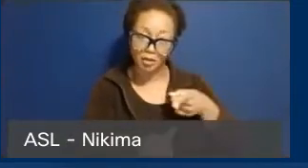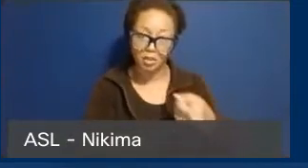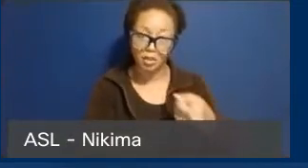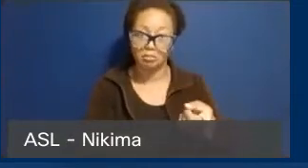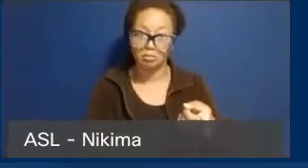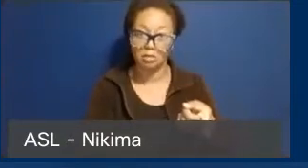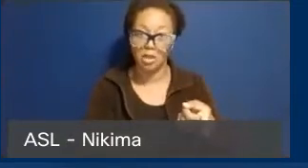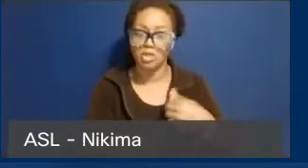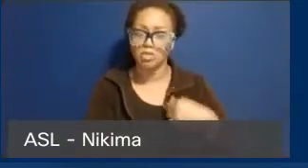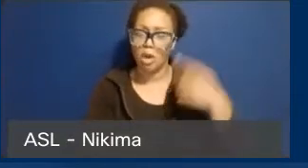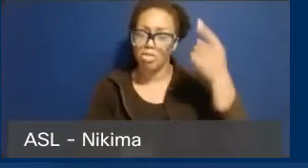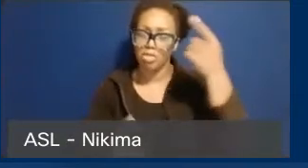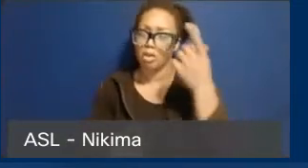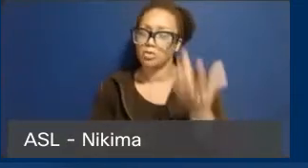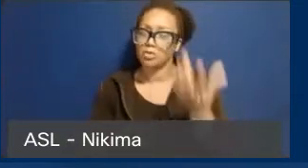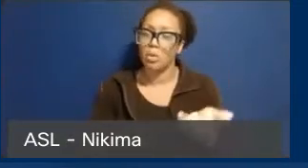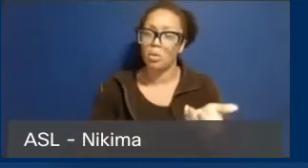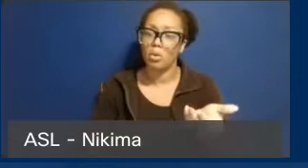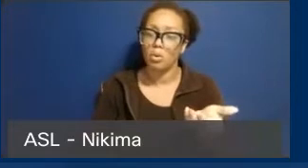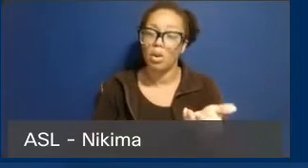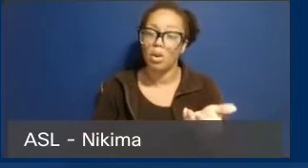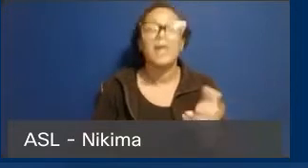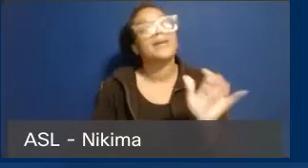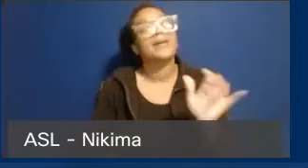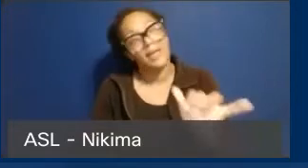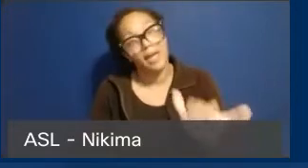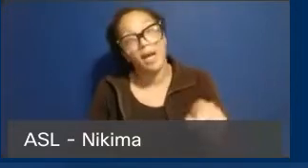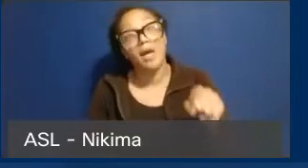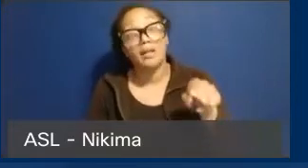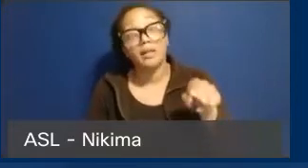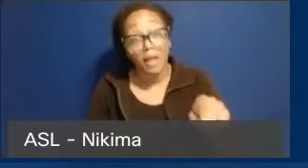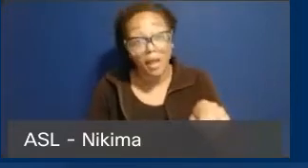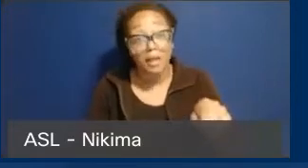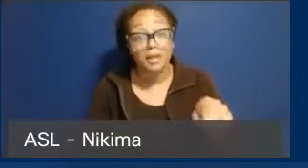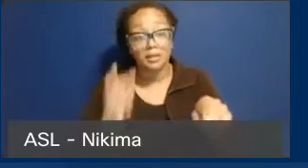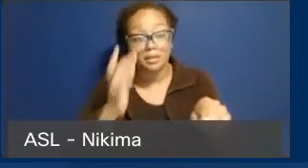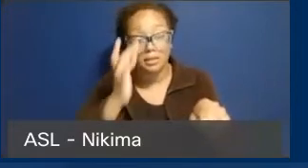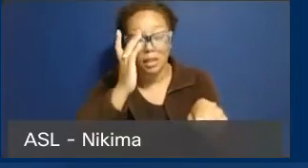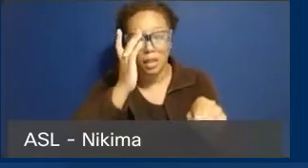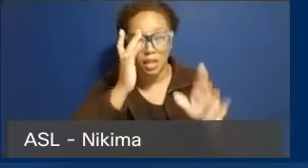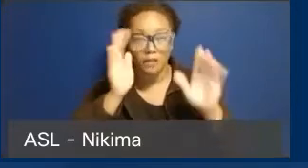this is looking at persons that were